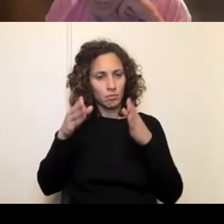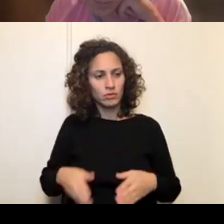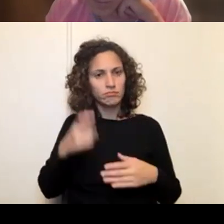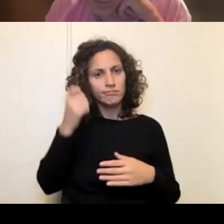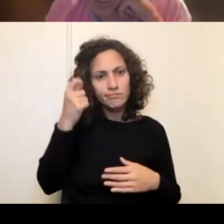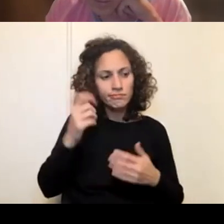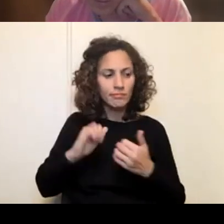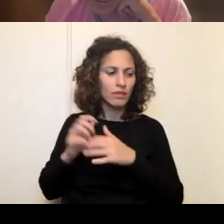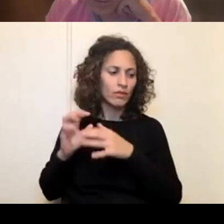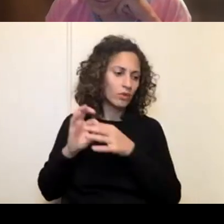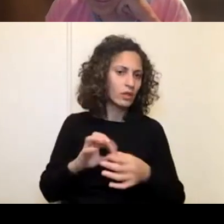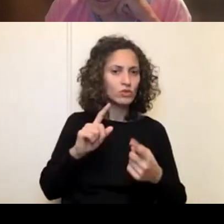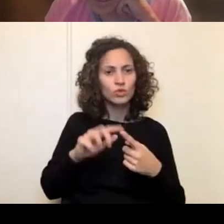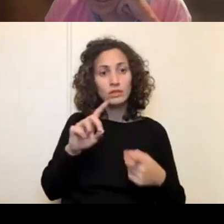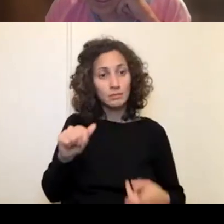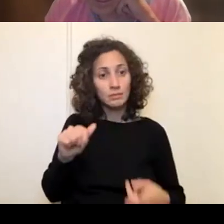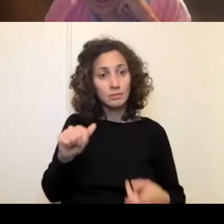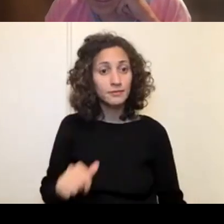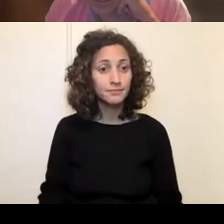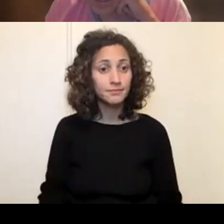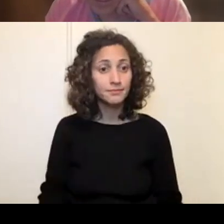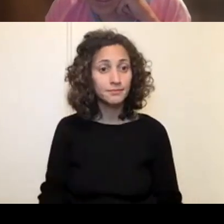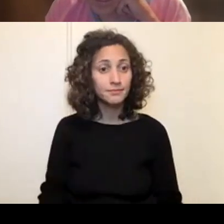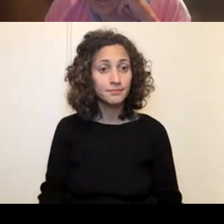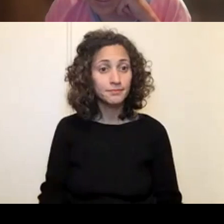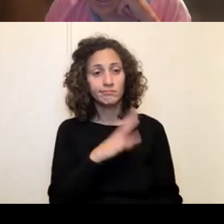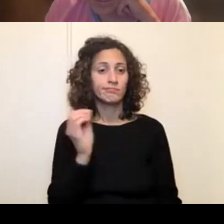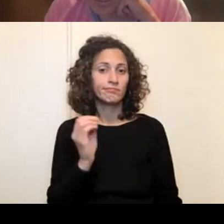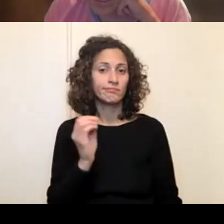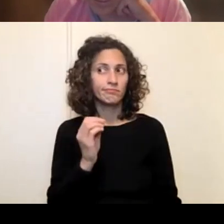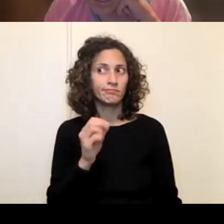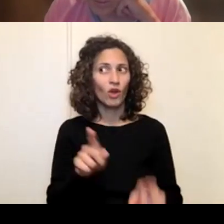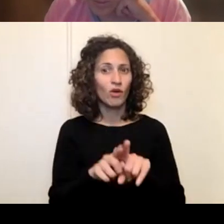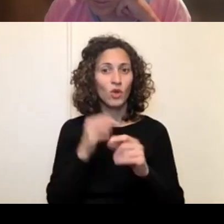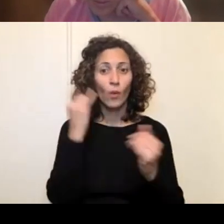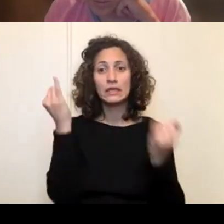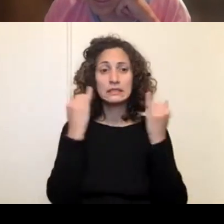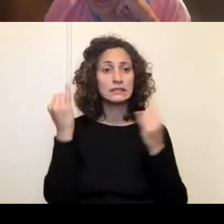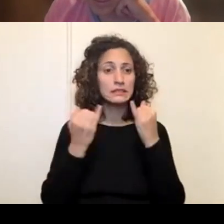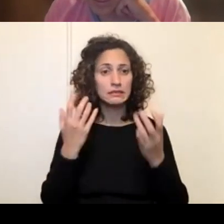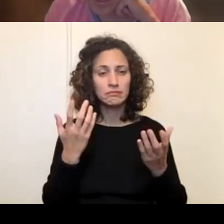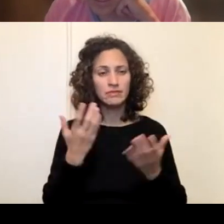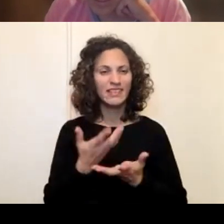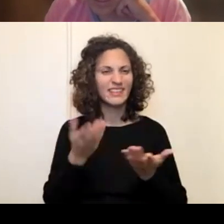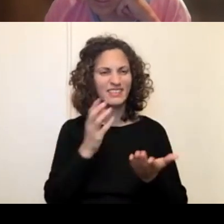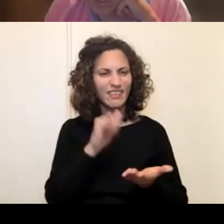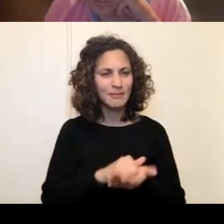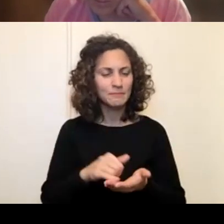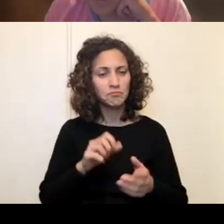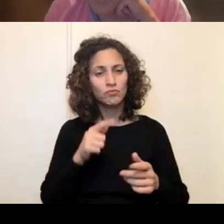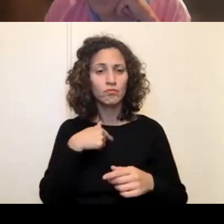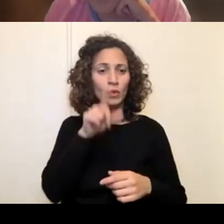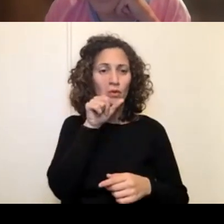and understanding how that relates to disability, and and also like ideas and things like